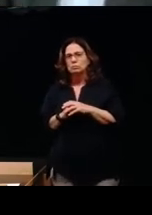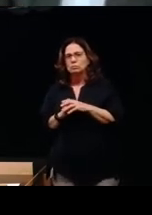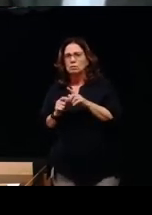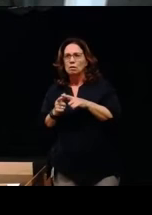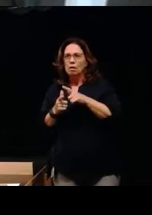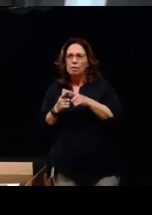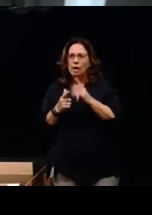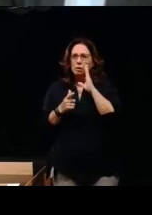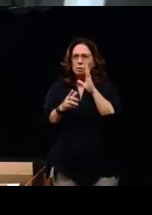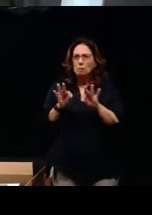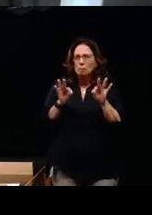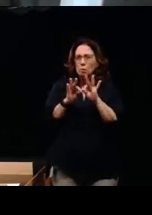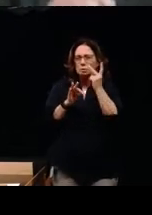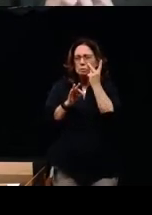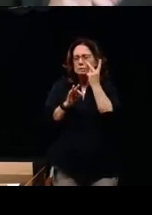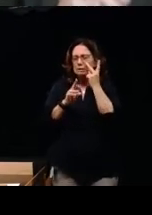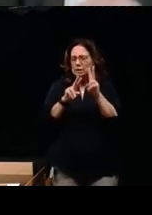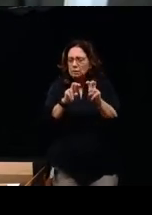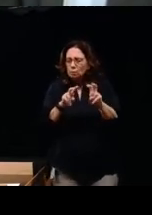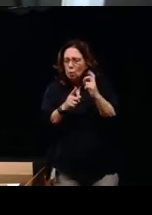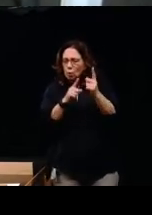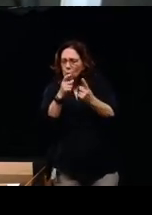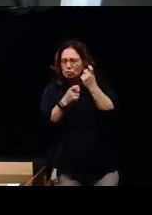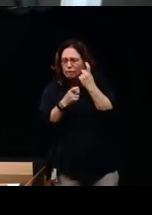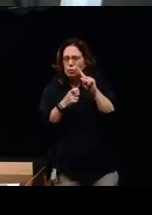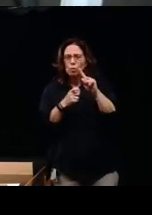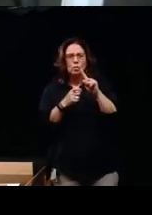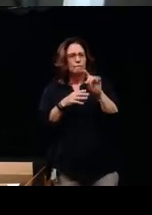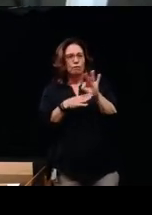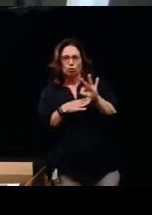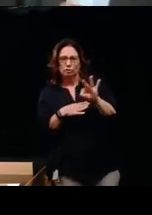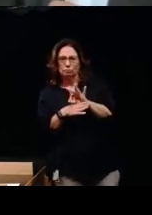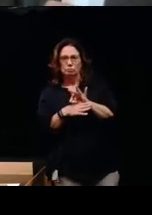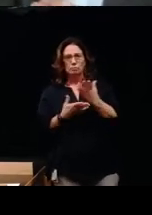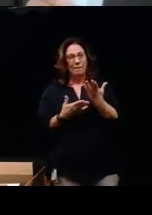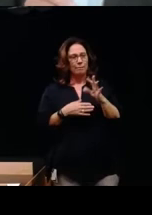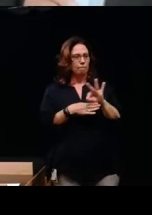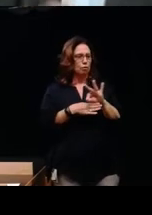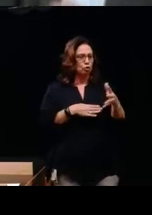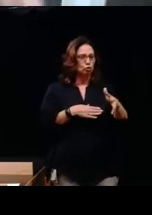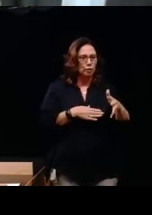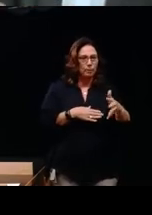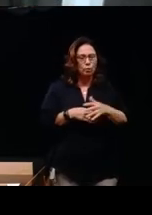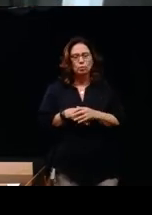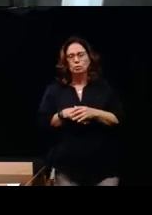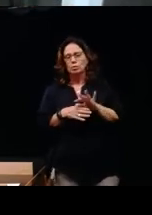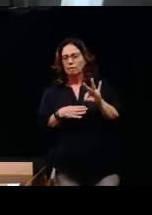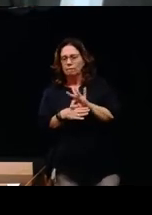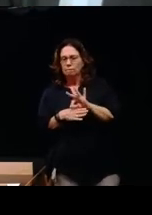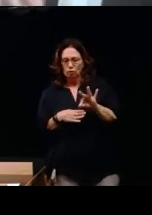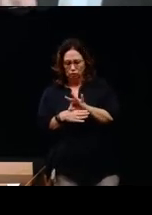may be for functional seizures. It may be for functional tremor. It may be for a functional